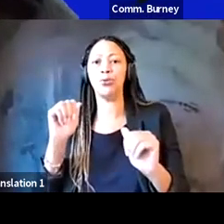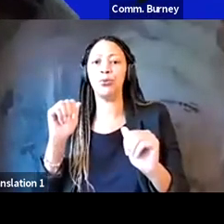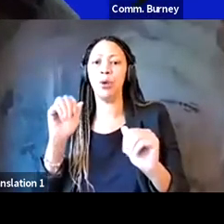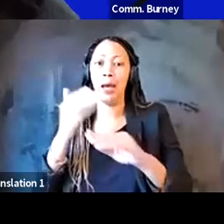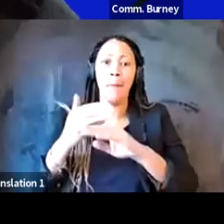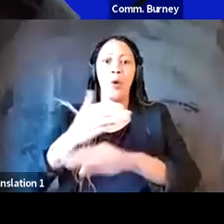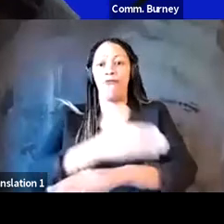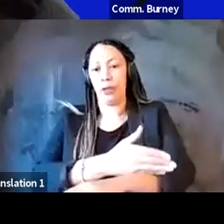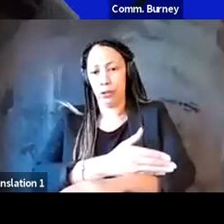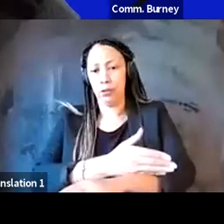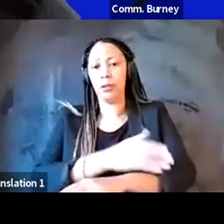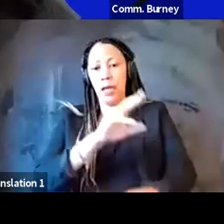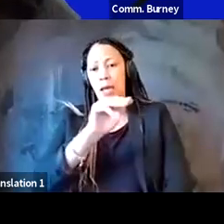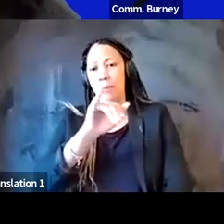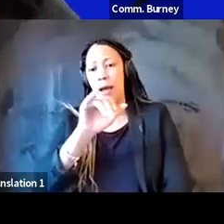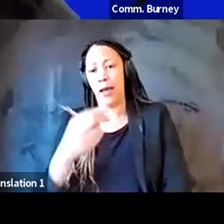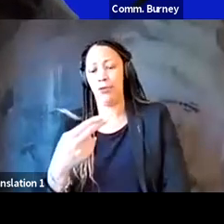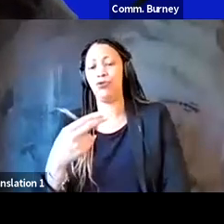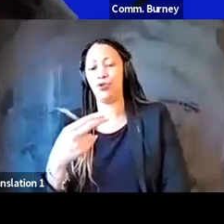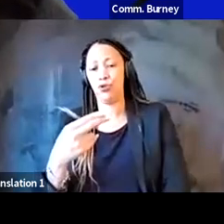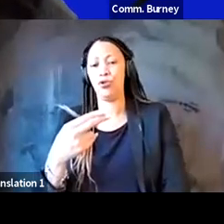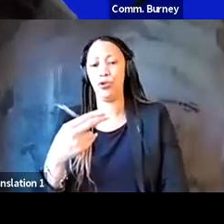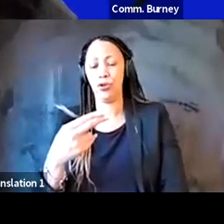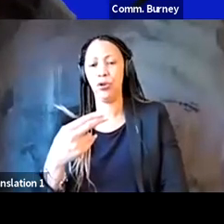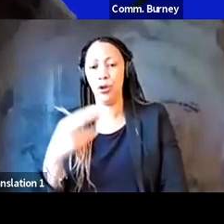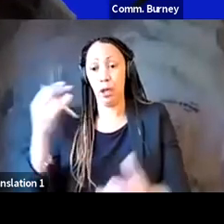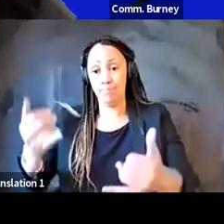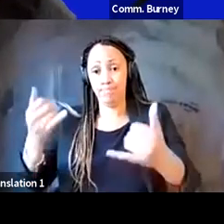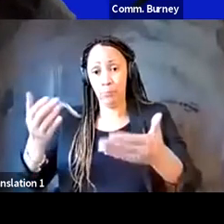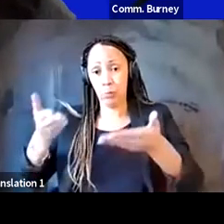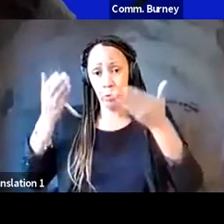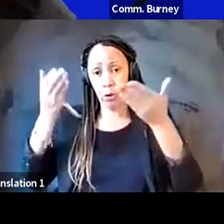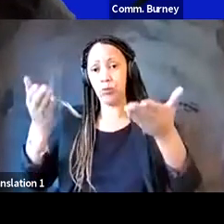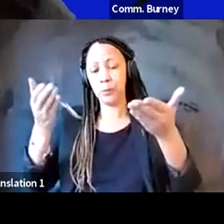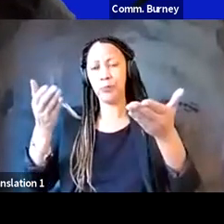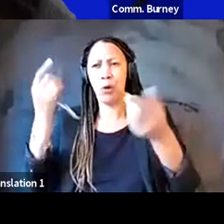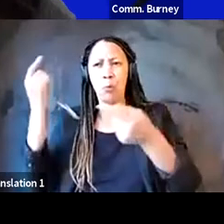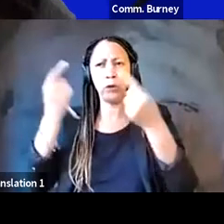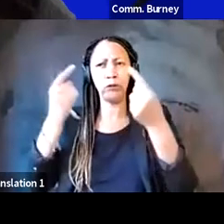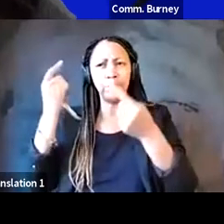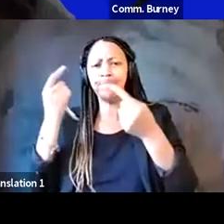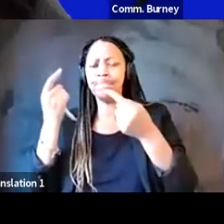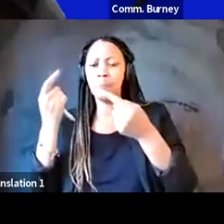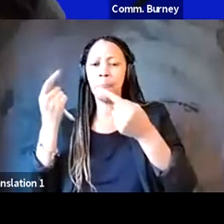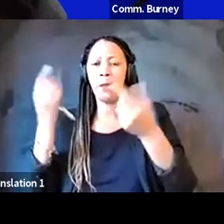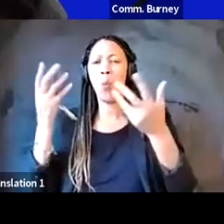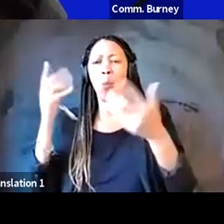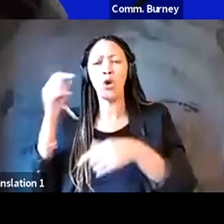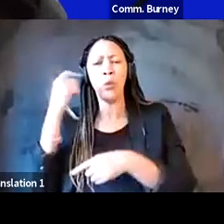improve upon the MIH that is currently proposed. And I'm wondering what you think of